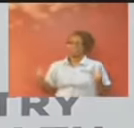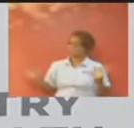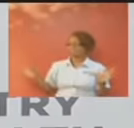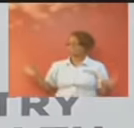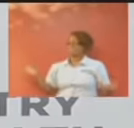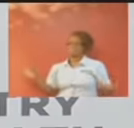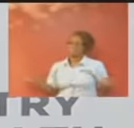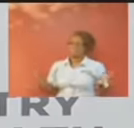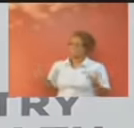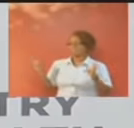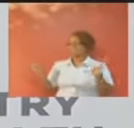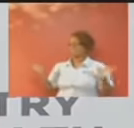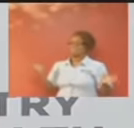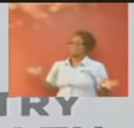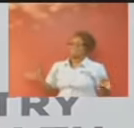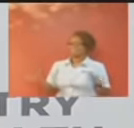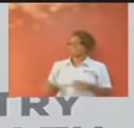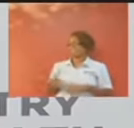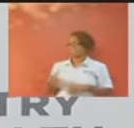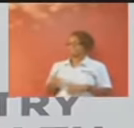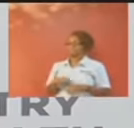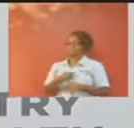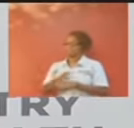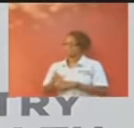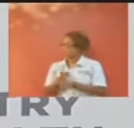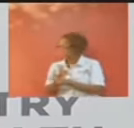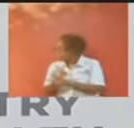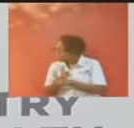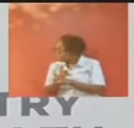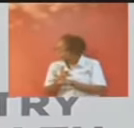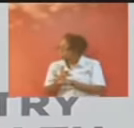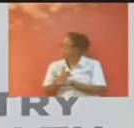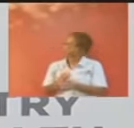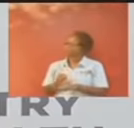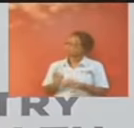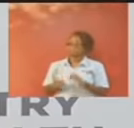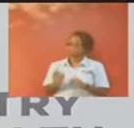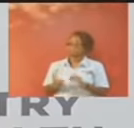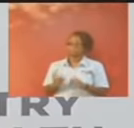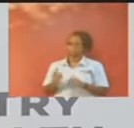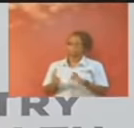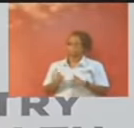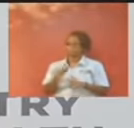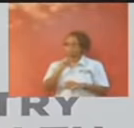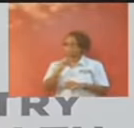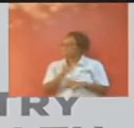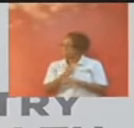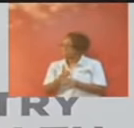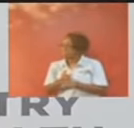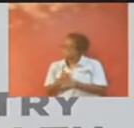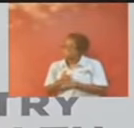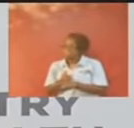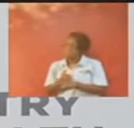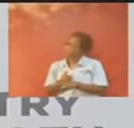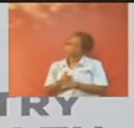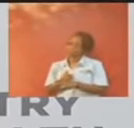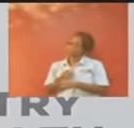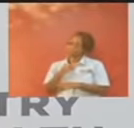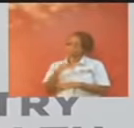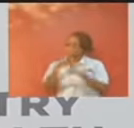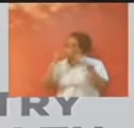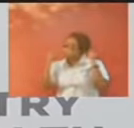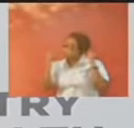persons reducing the risk or reducing their anti-COVID measures in terms of face mask wearing